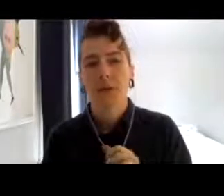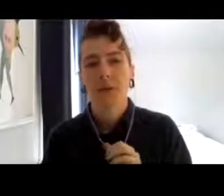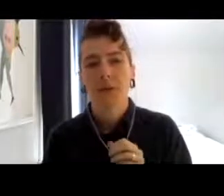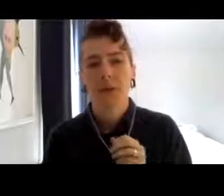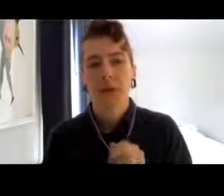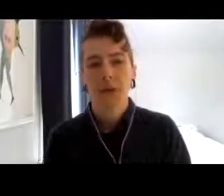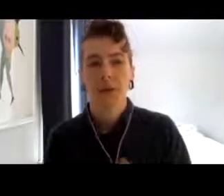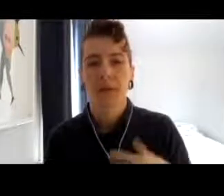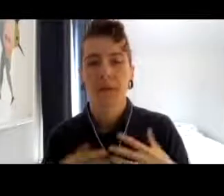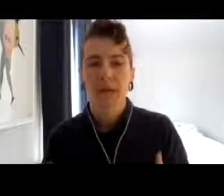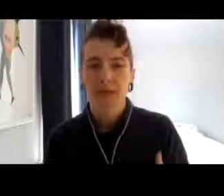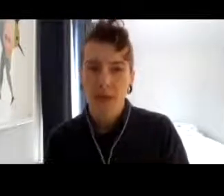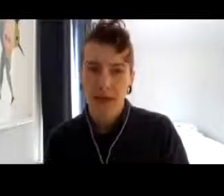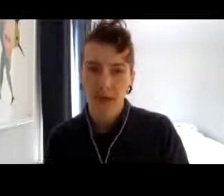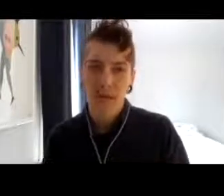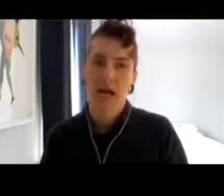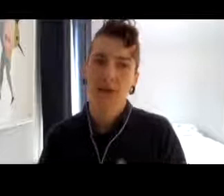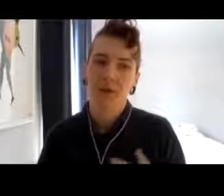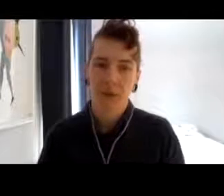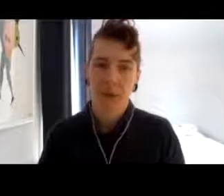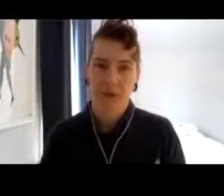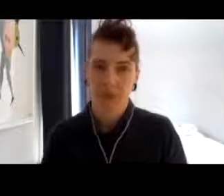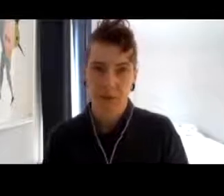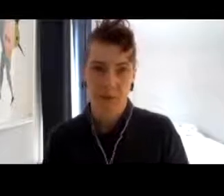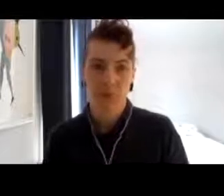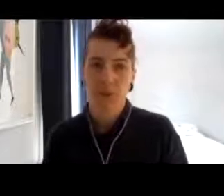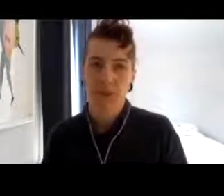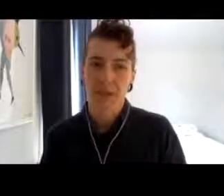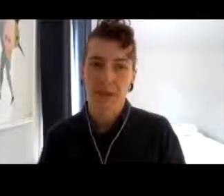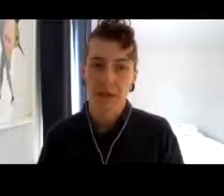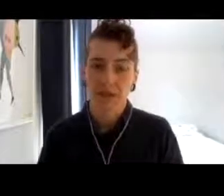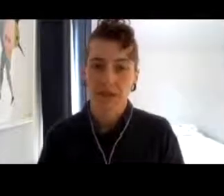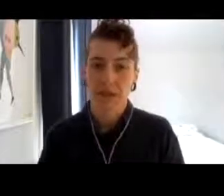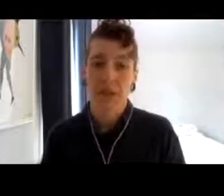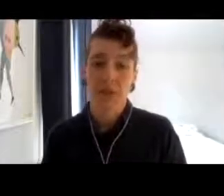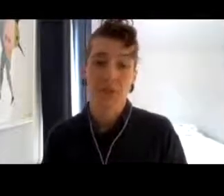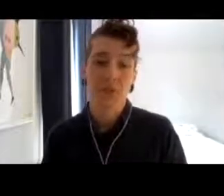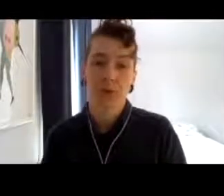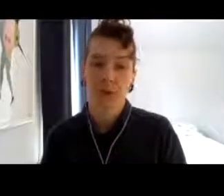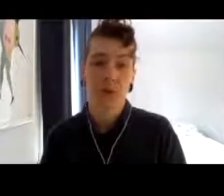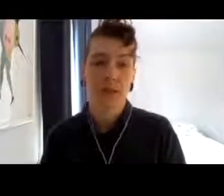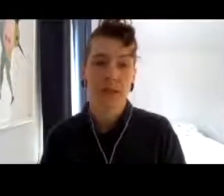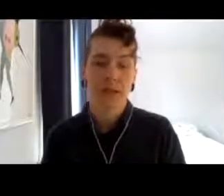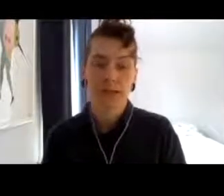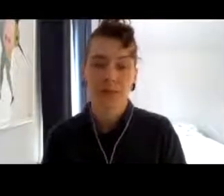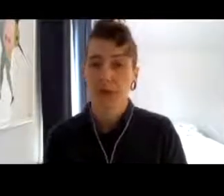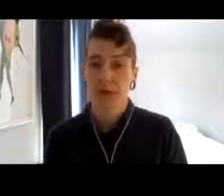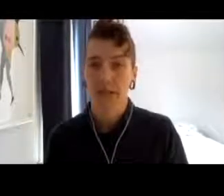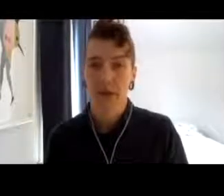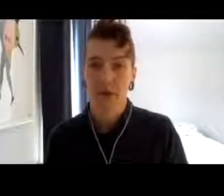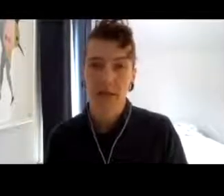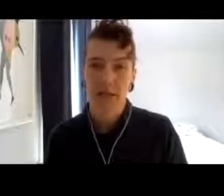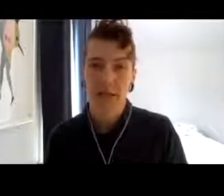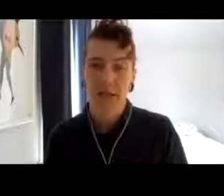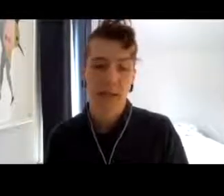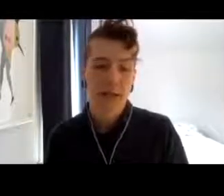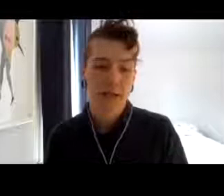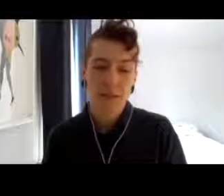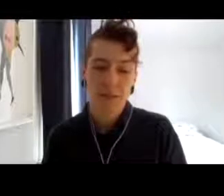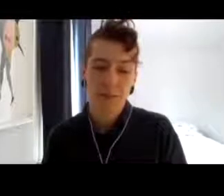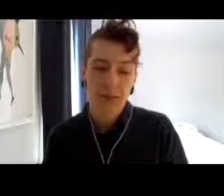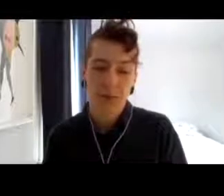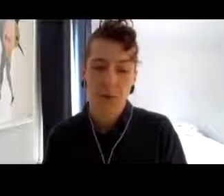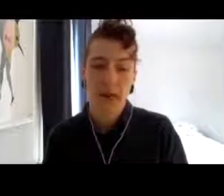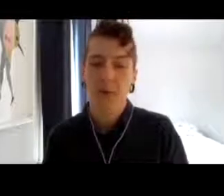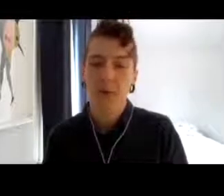And so the best way to accurately represent people with disabilities is to include us in the storytelling process. This